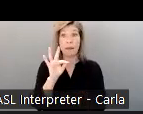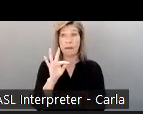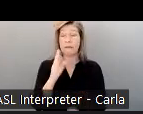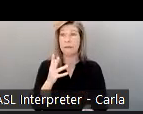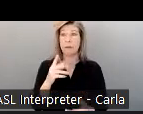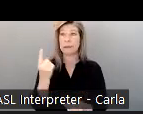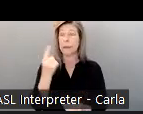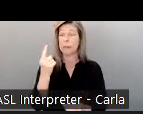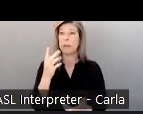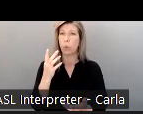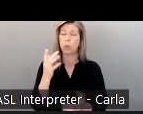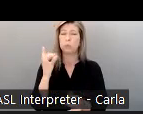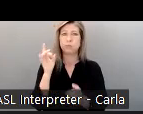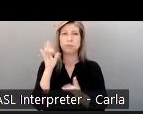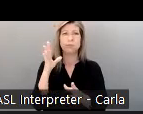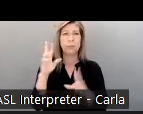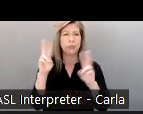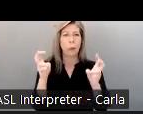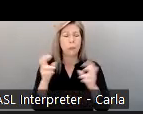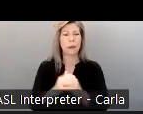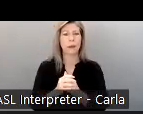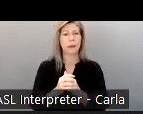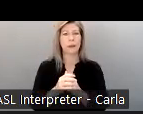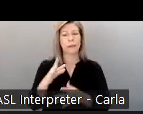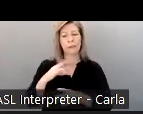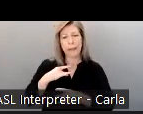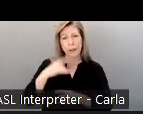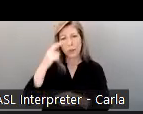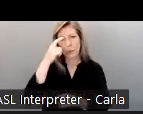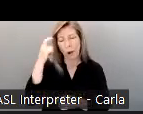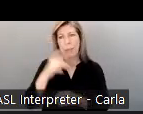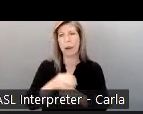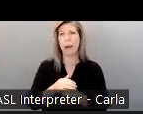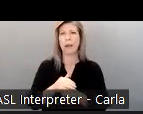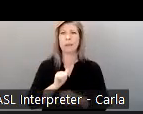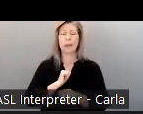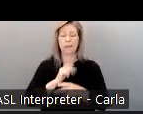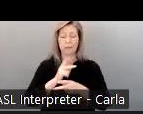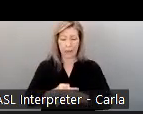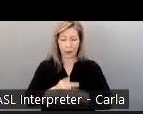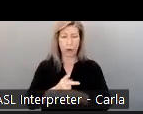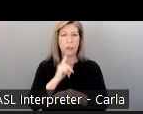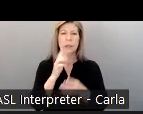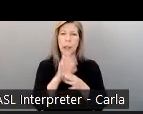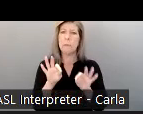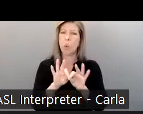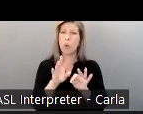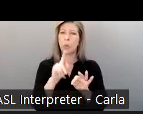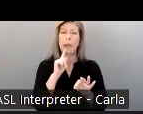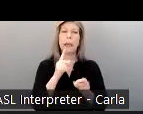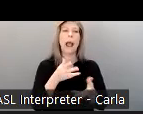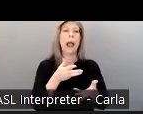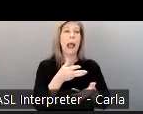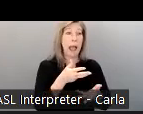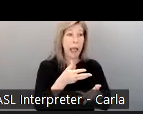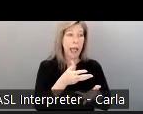trauma, self-care, we want to kind of touch it and then move away, touch it and then